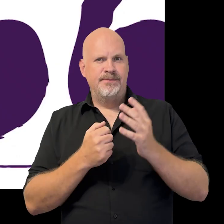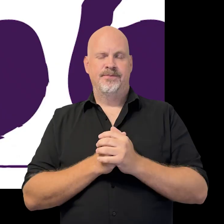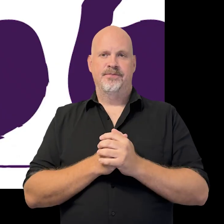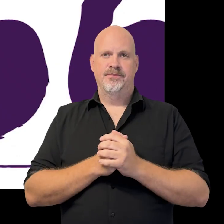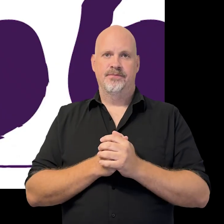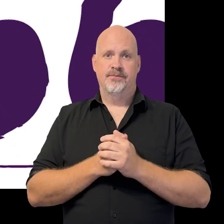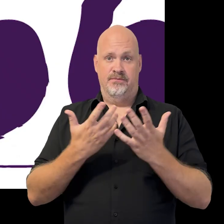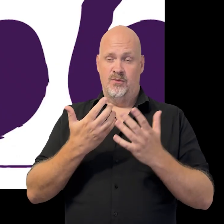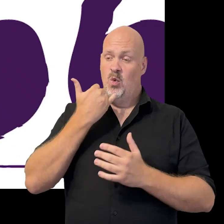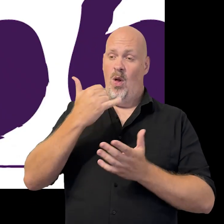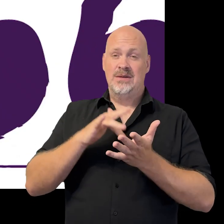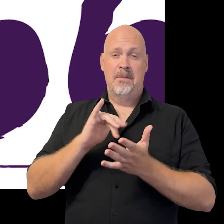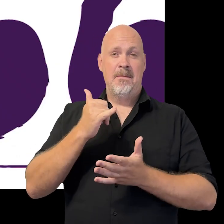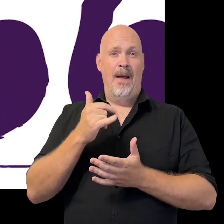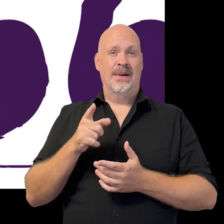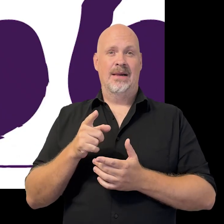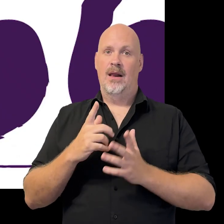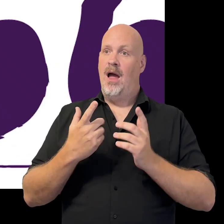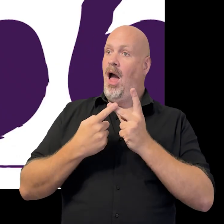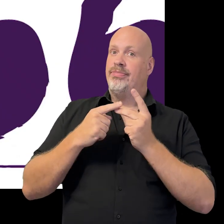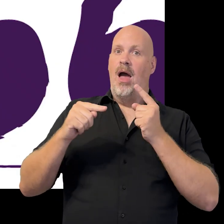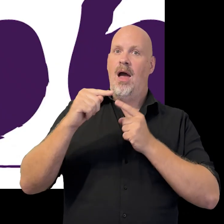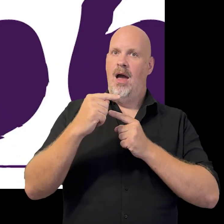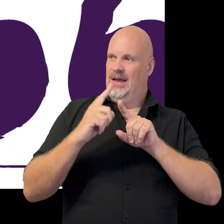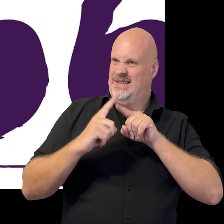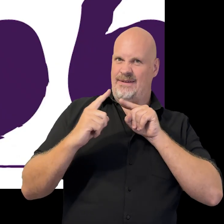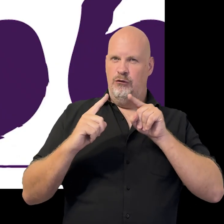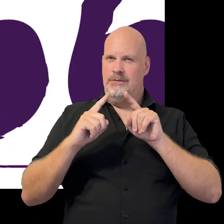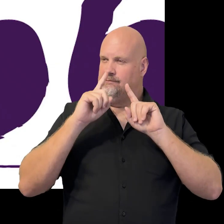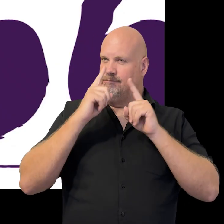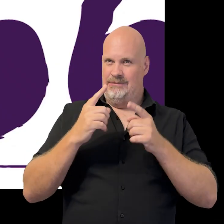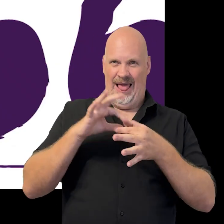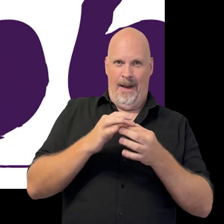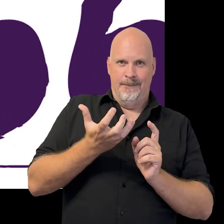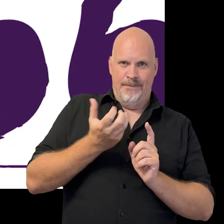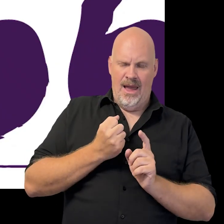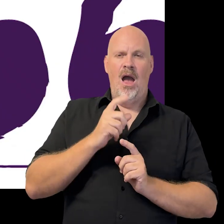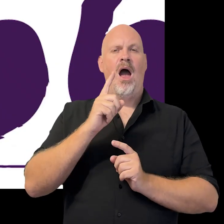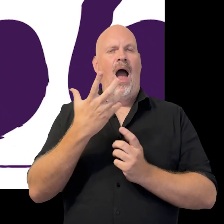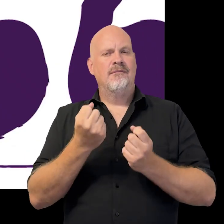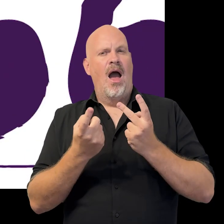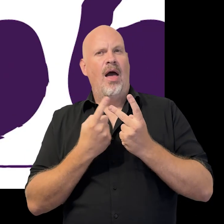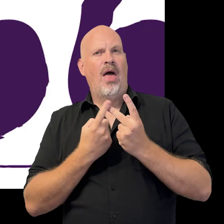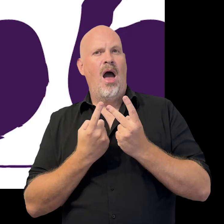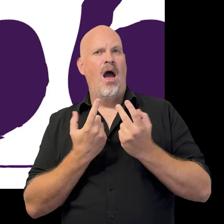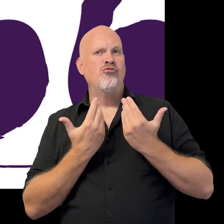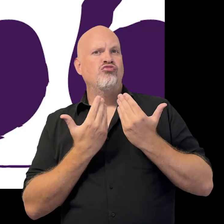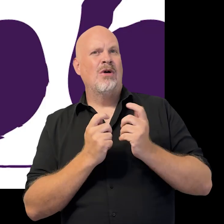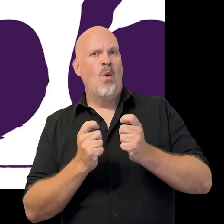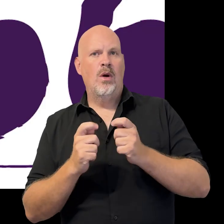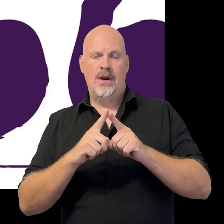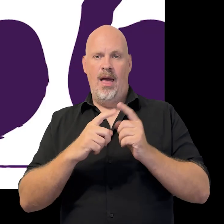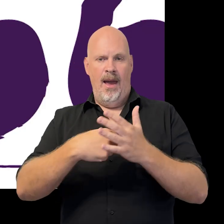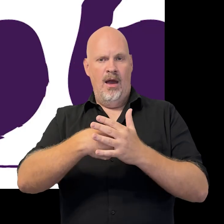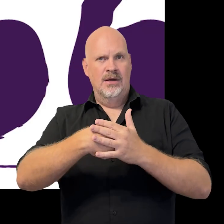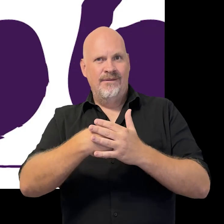derived and drawn from the research findings. The